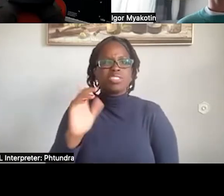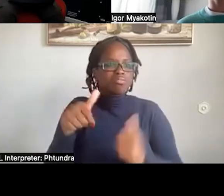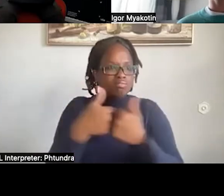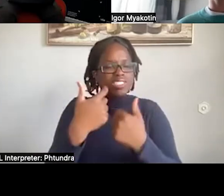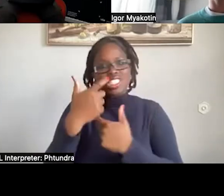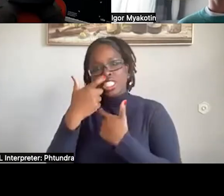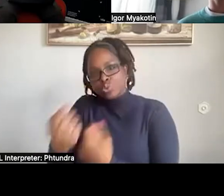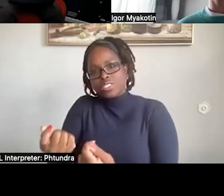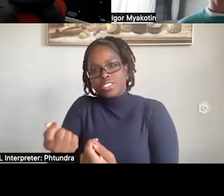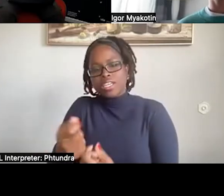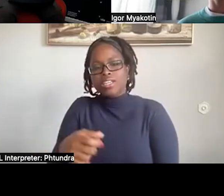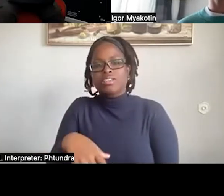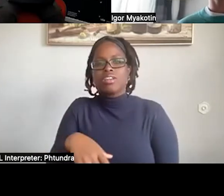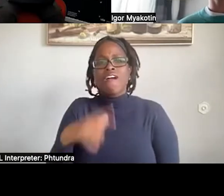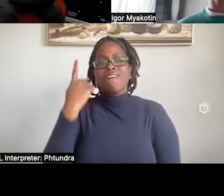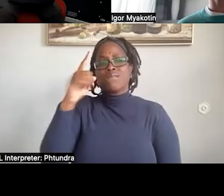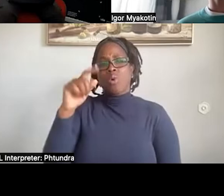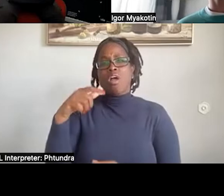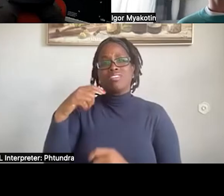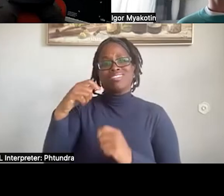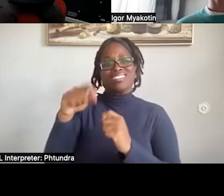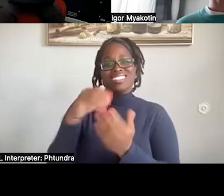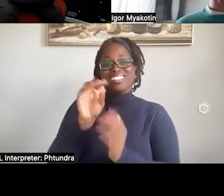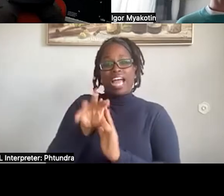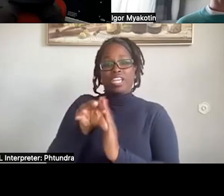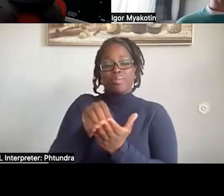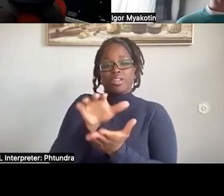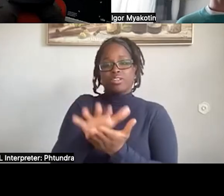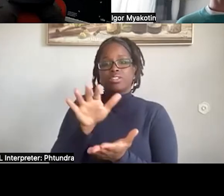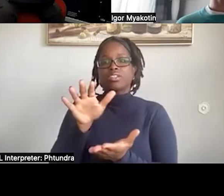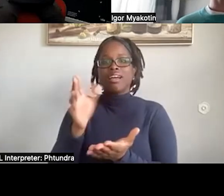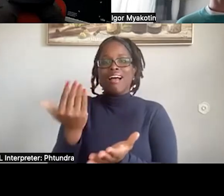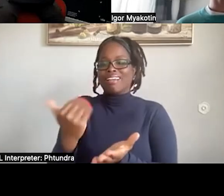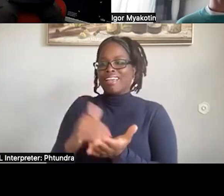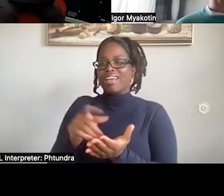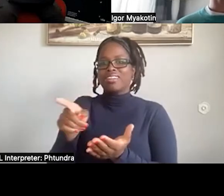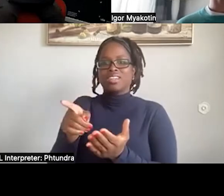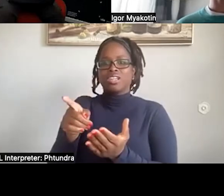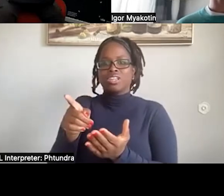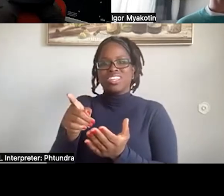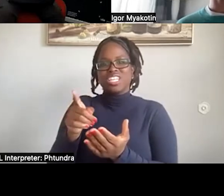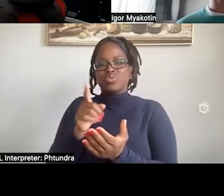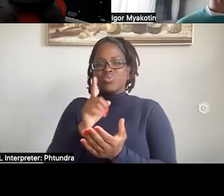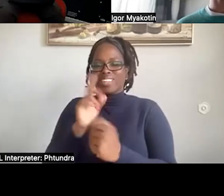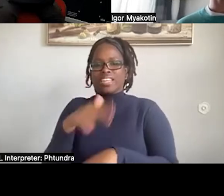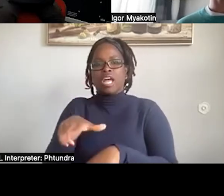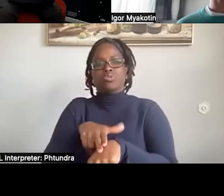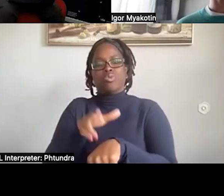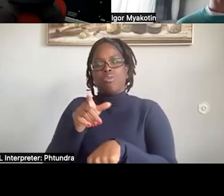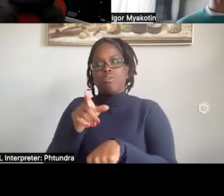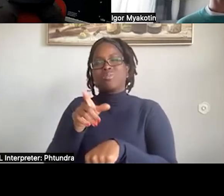For documentaries especially, it's a little bit unnatural to work this way because